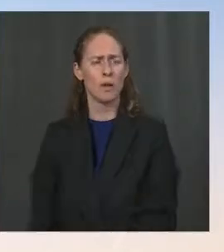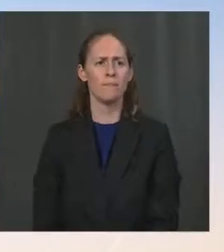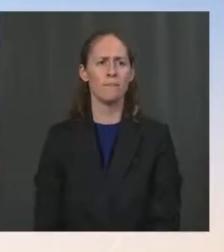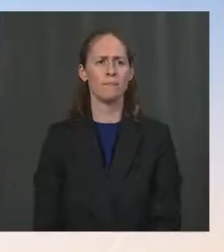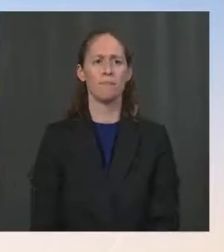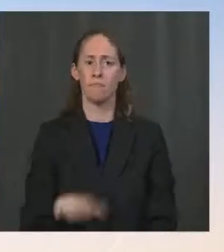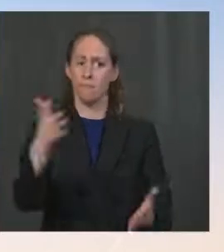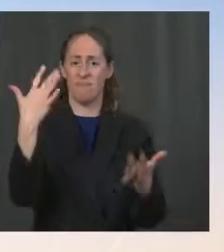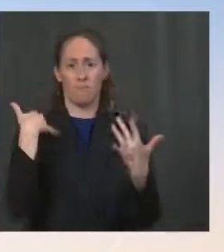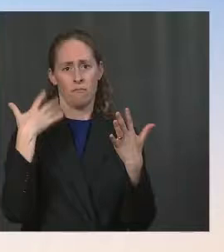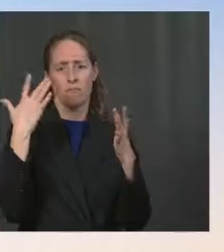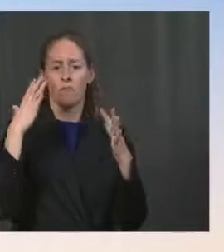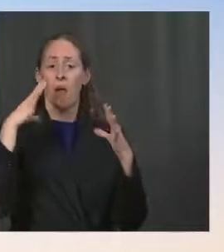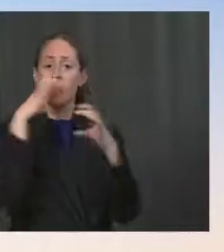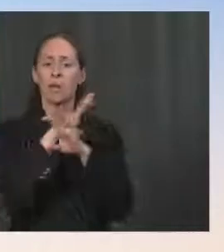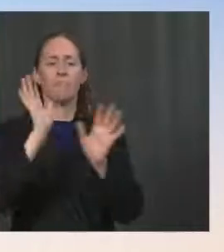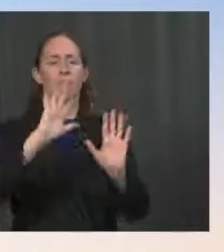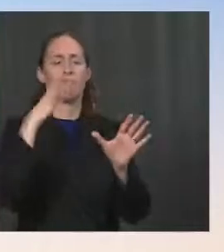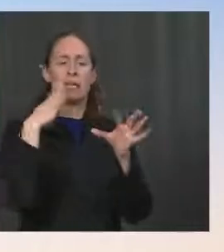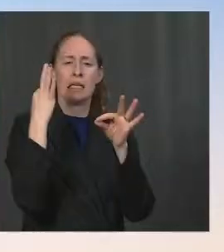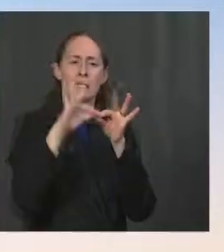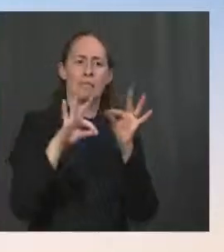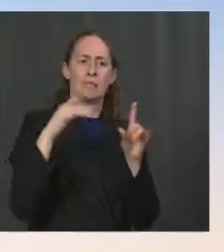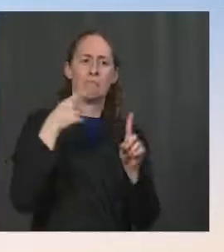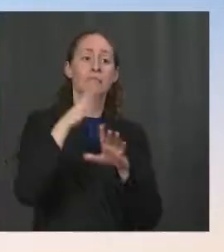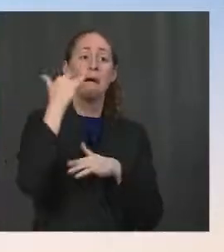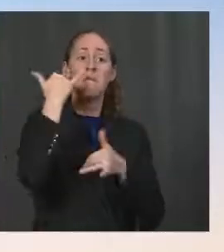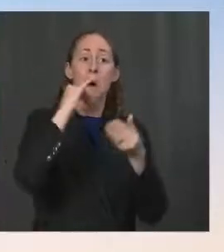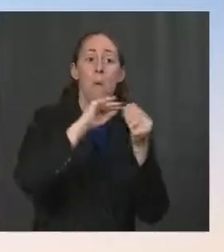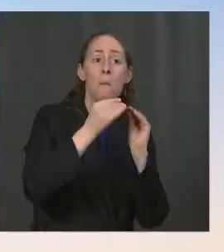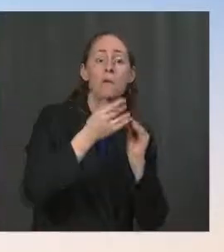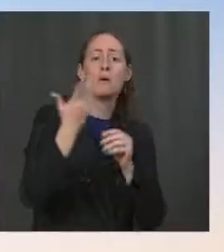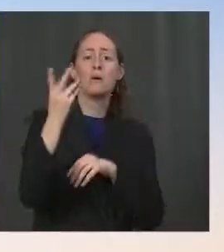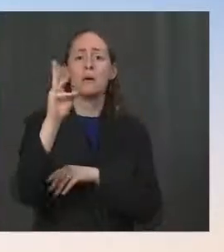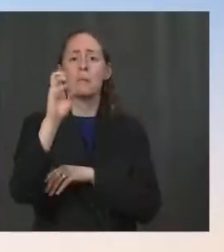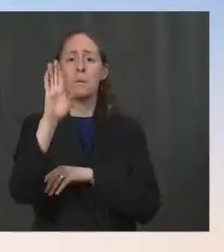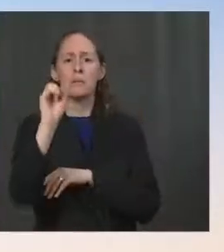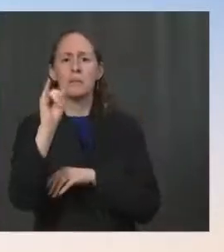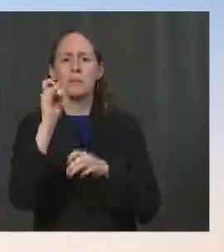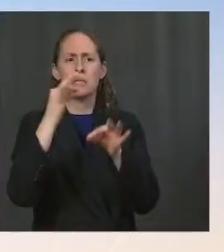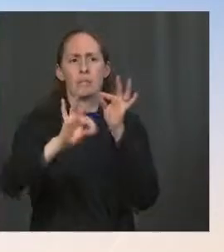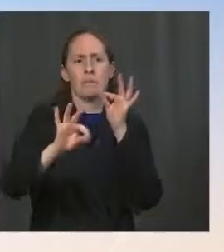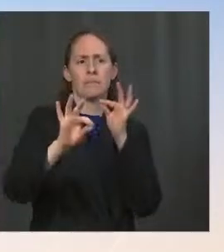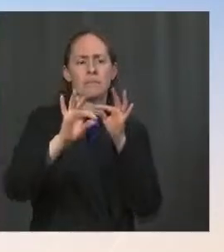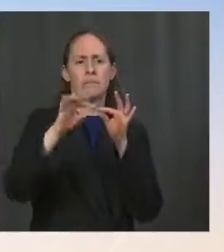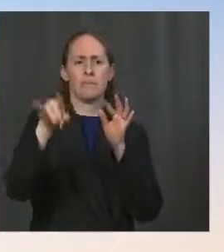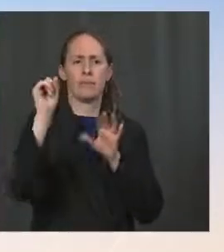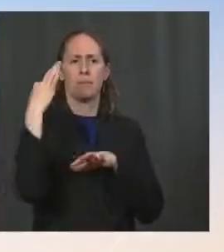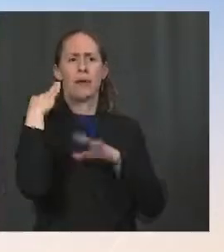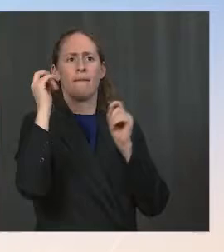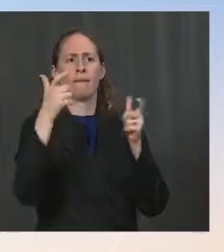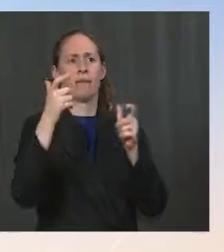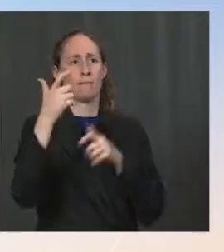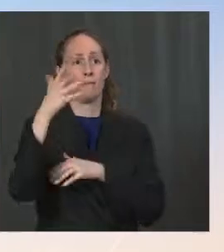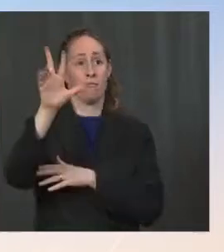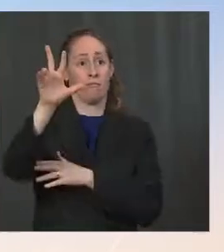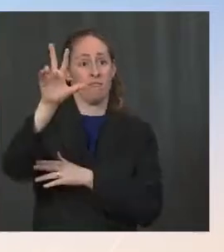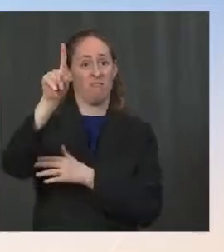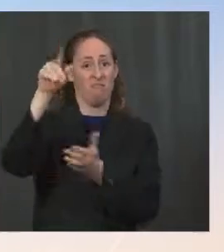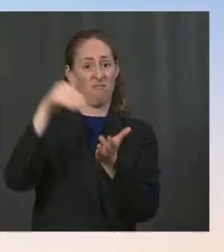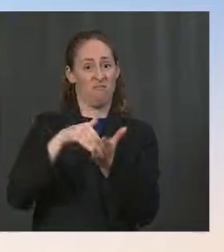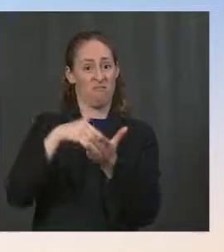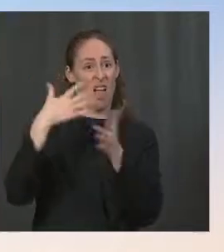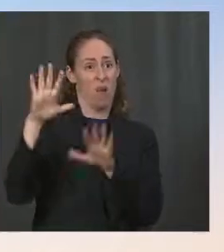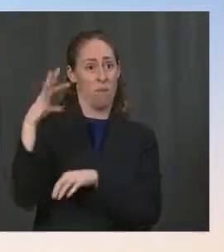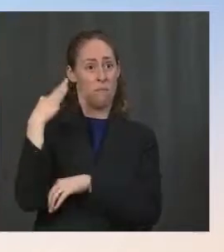possible, providing phone numbers, providing websites. As I noted, there are about 31,000 people who have already received